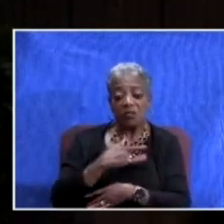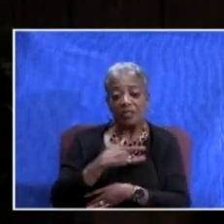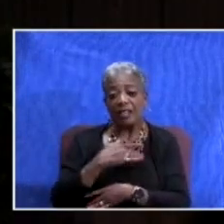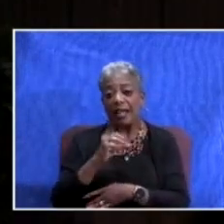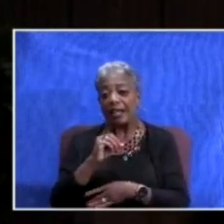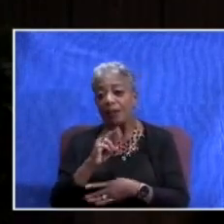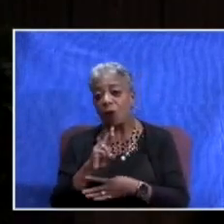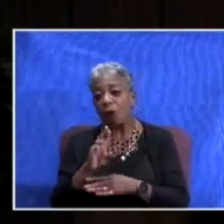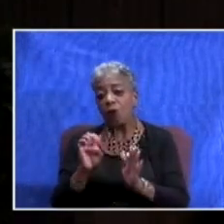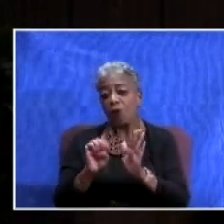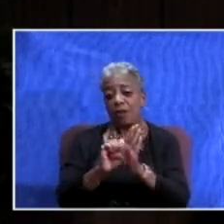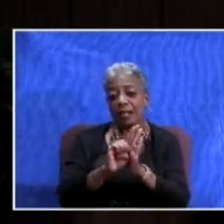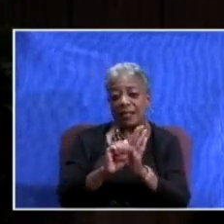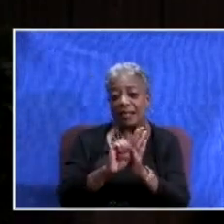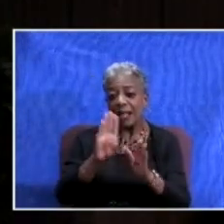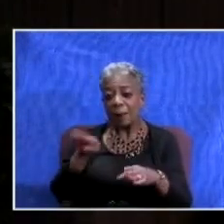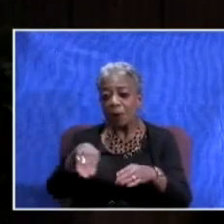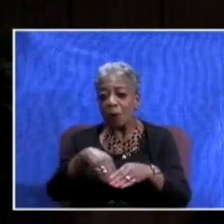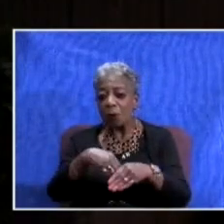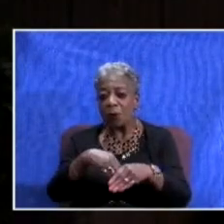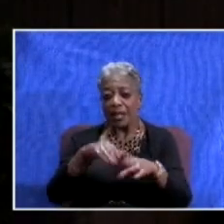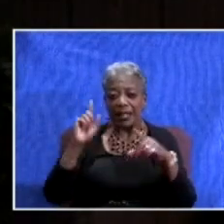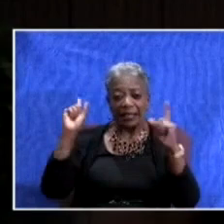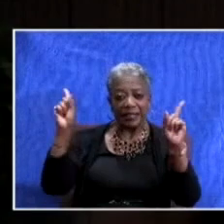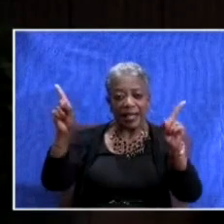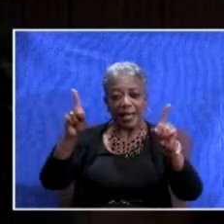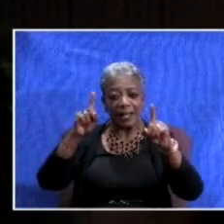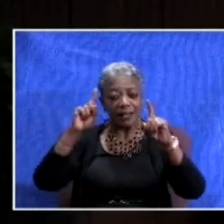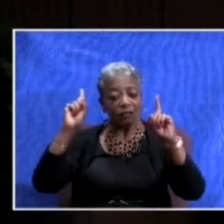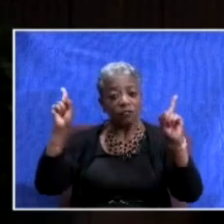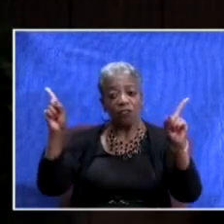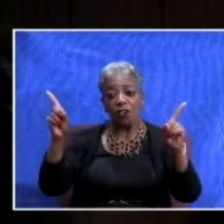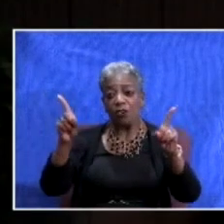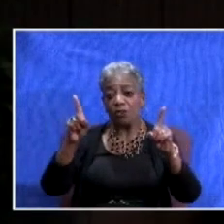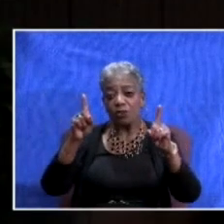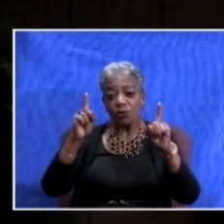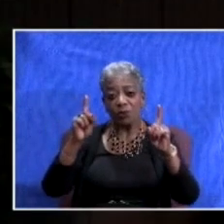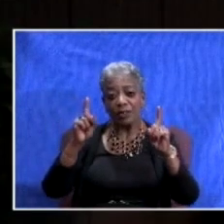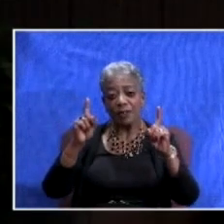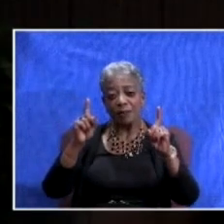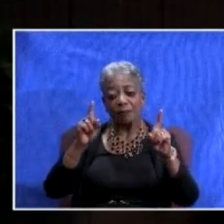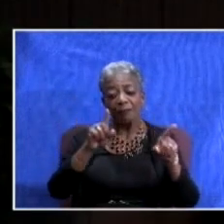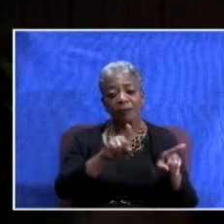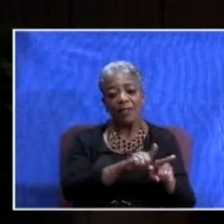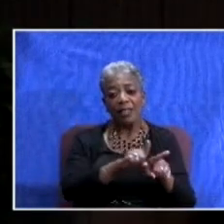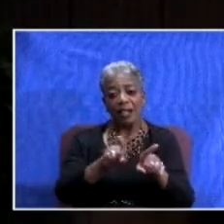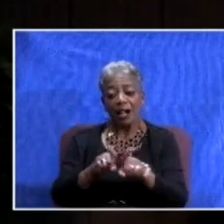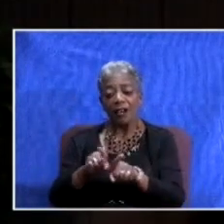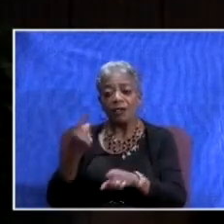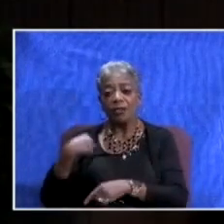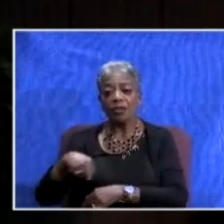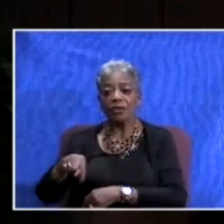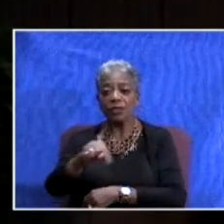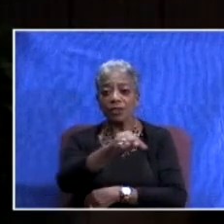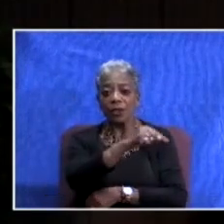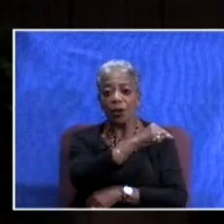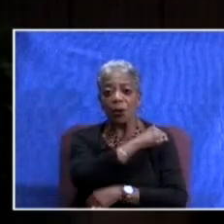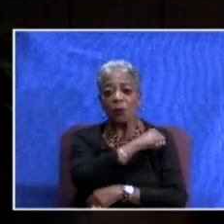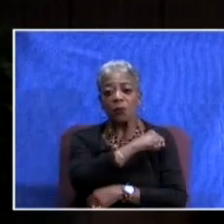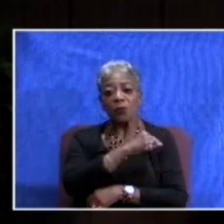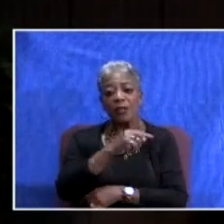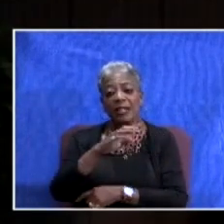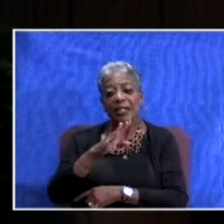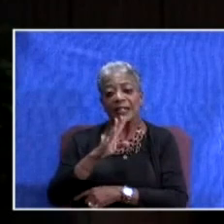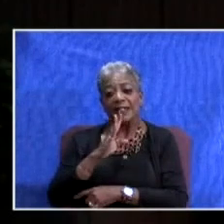milestone like a wedding anniversary. And it is only fitting, Lord, that we mention burdens